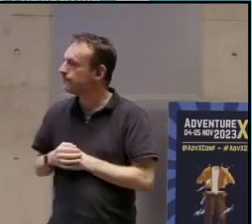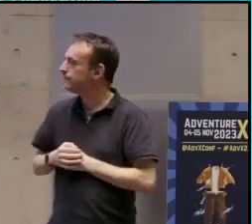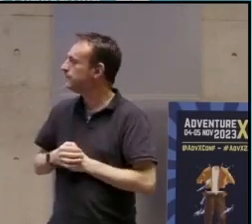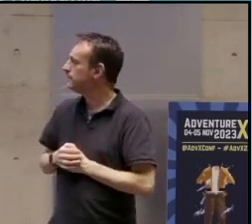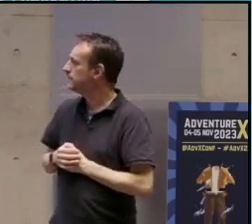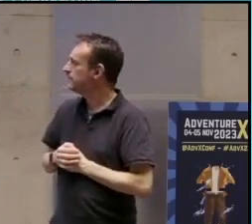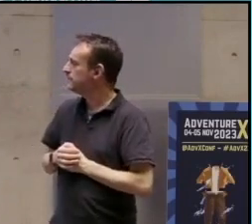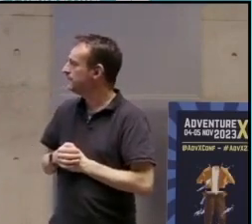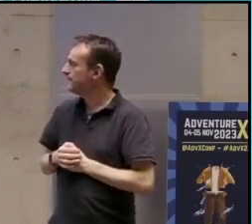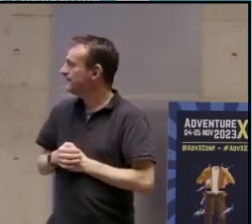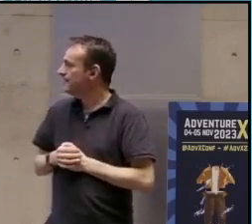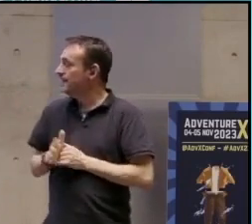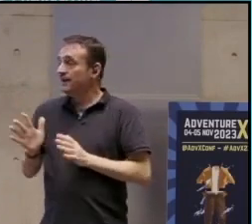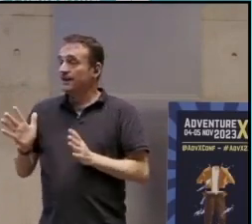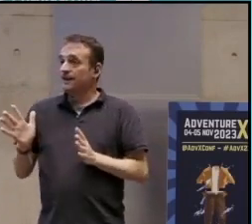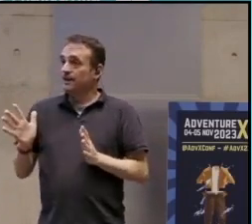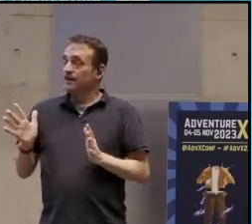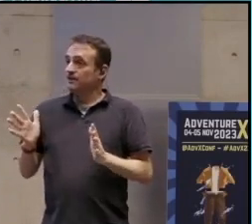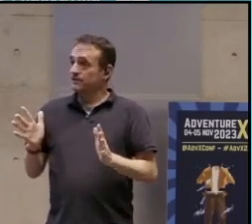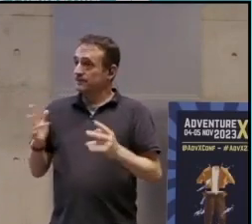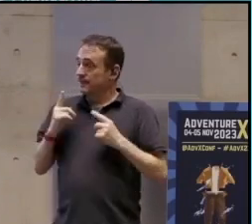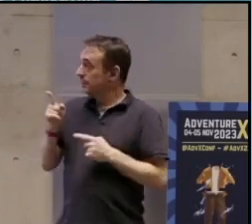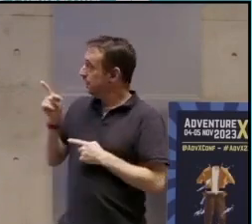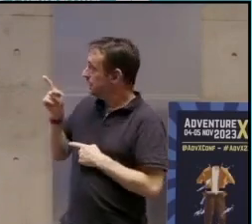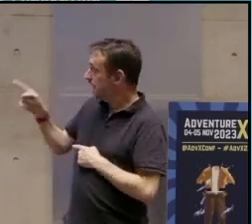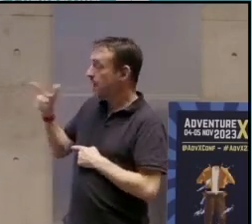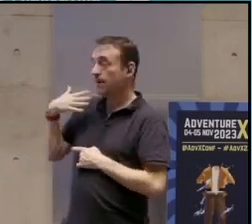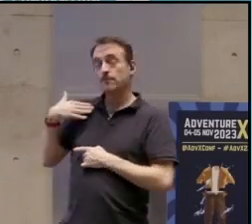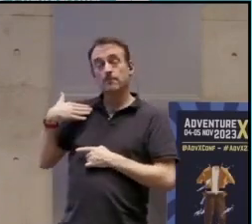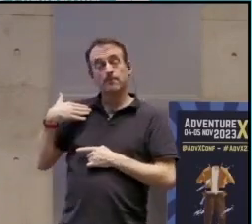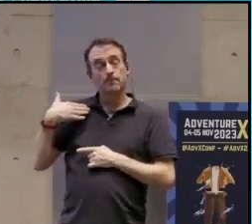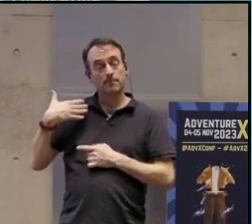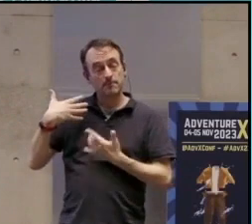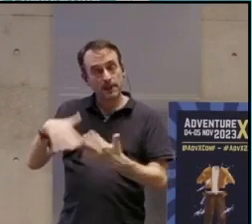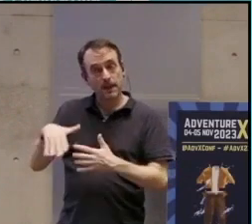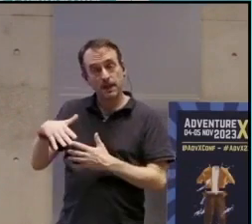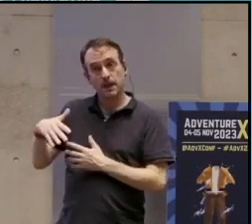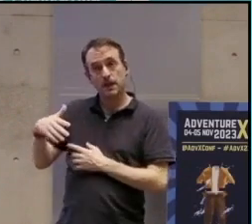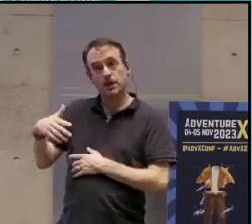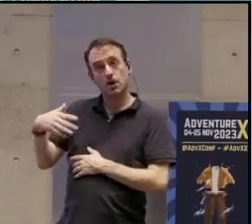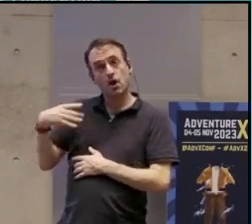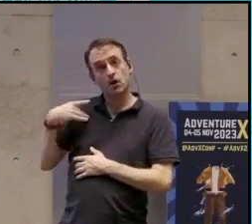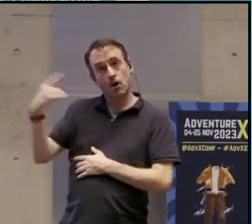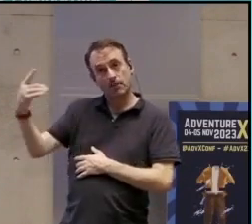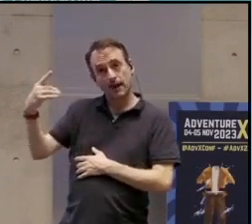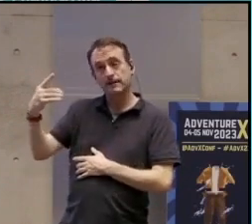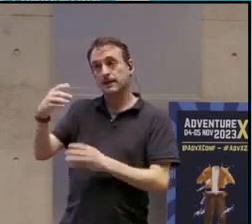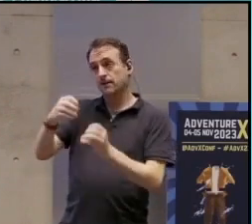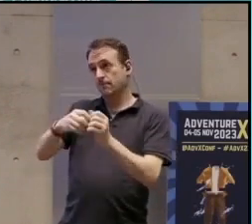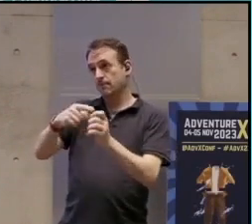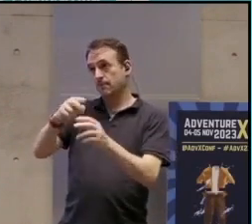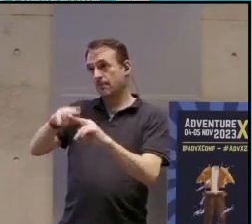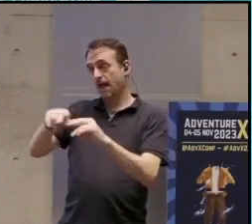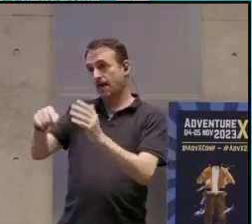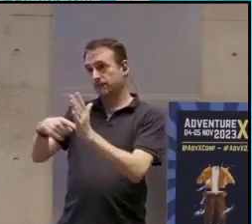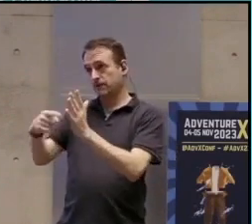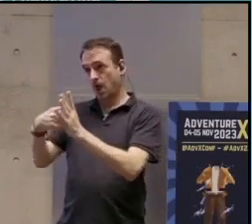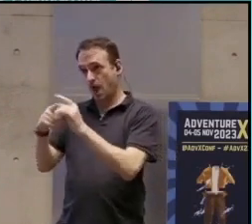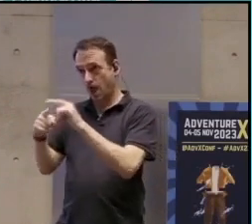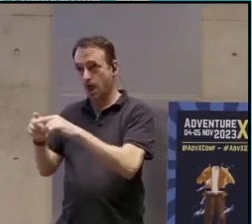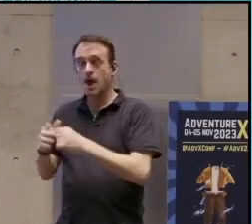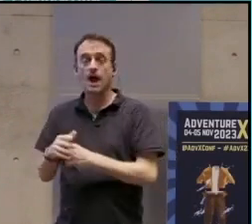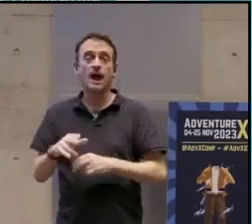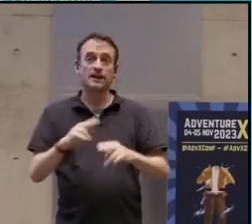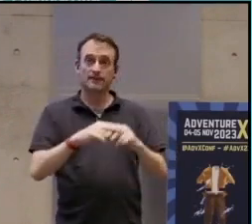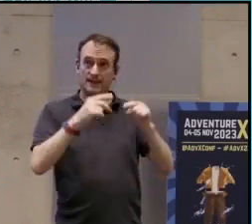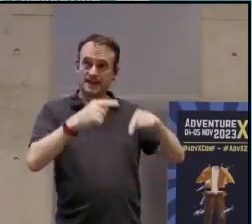So you can see that we got nominated for a BAFTA last year. And if you were here for Chellastalk yesterday, you